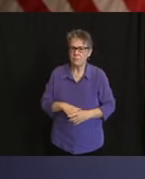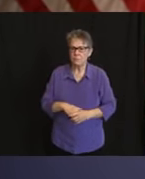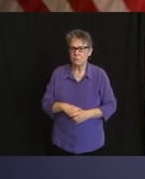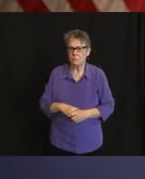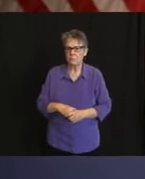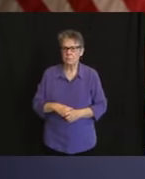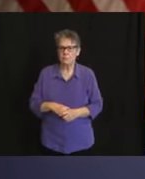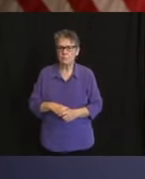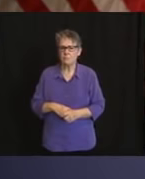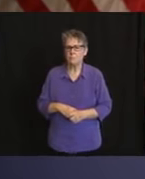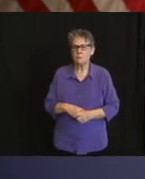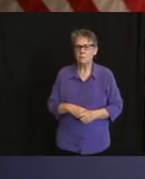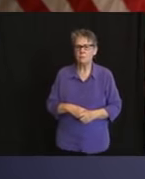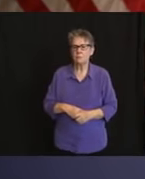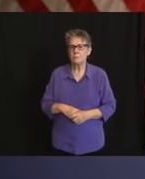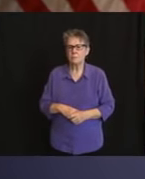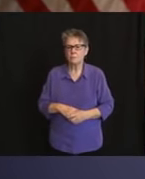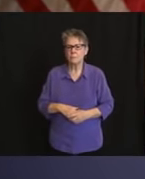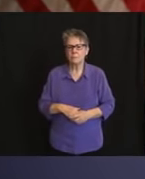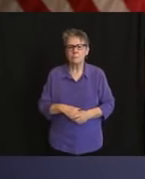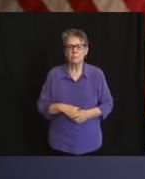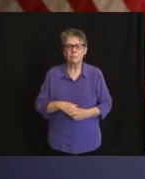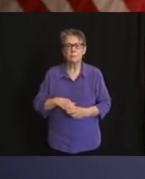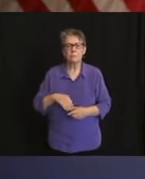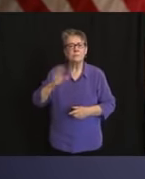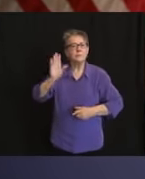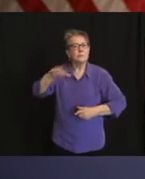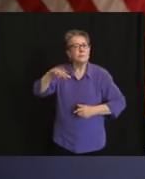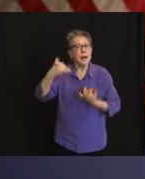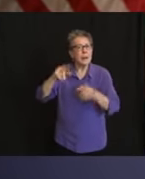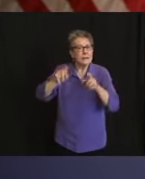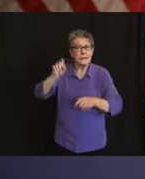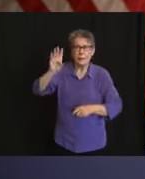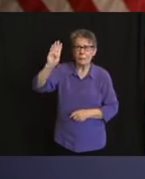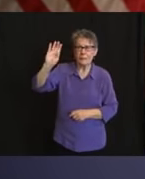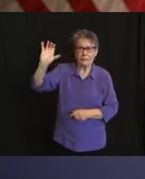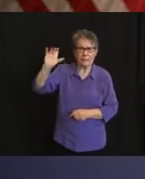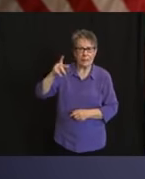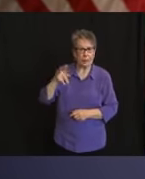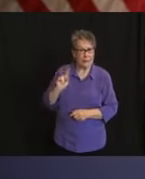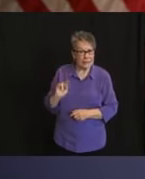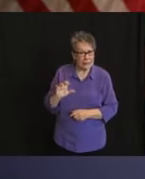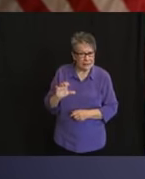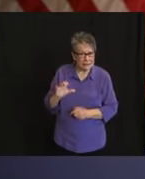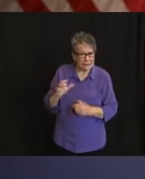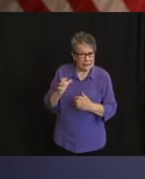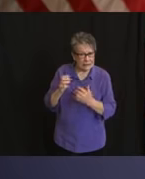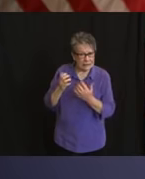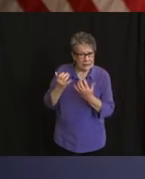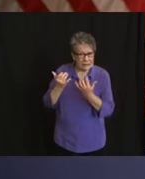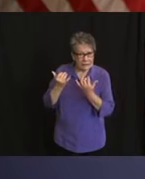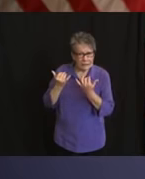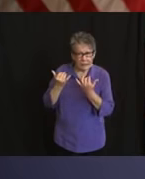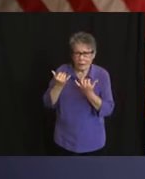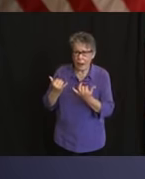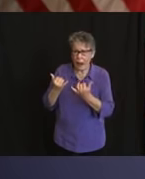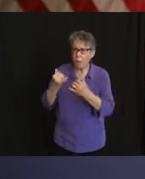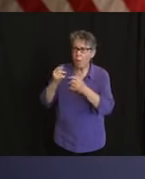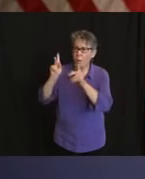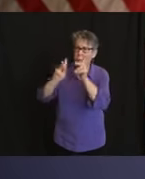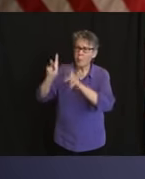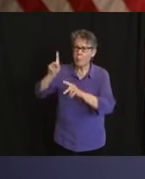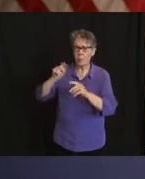allowing non-symptomatic people to go there? We just hit that one before we go on. The answer is no. And it turns out, whether we wanted to or not, we